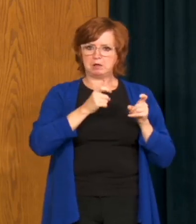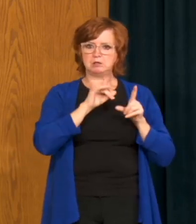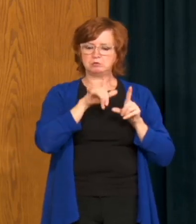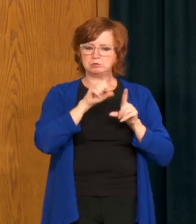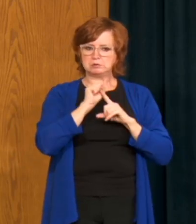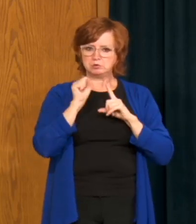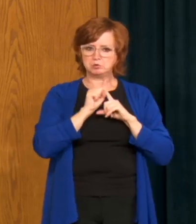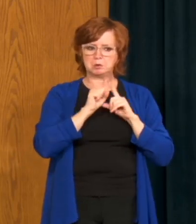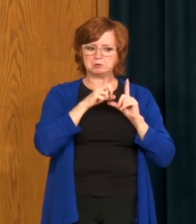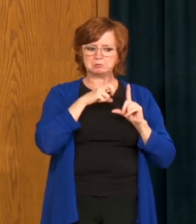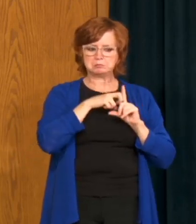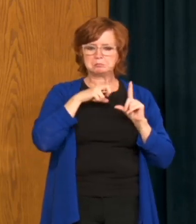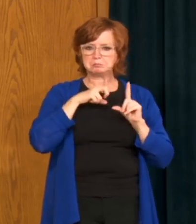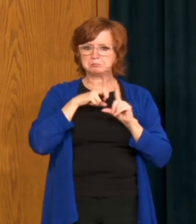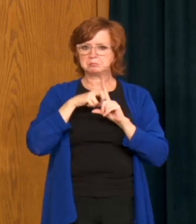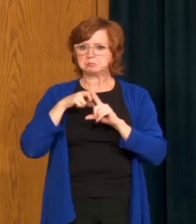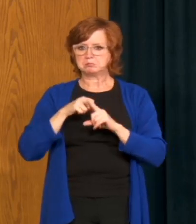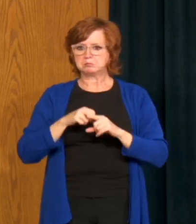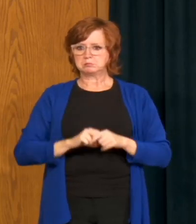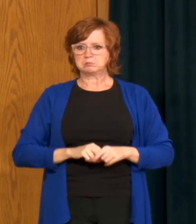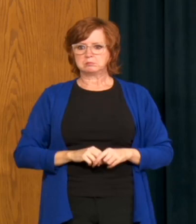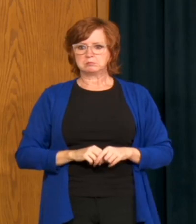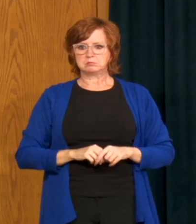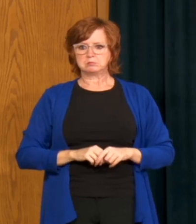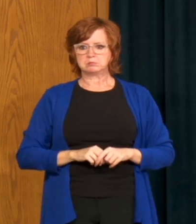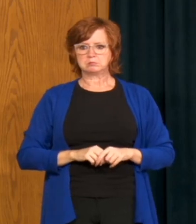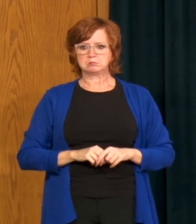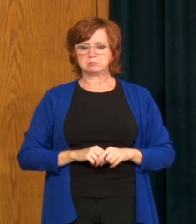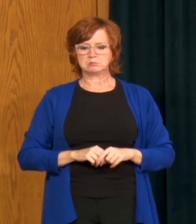identifying, contact tracing, and isolating those that are positive.